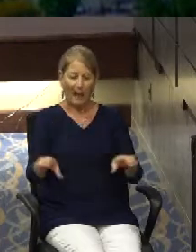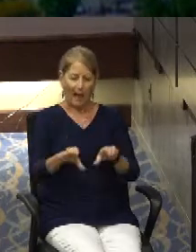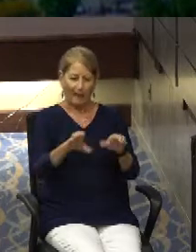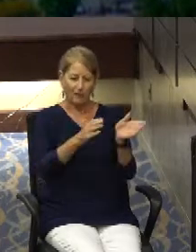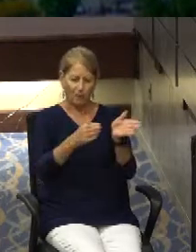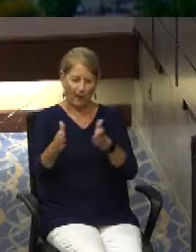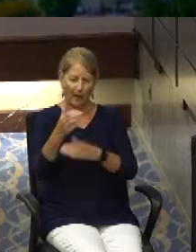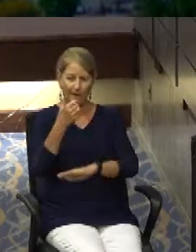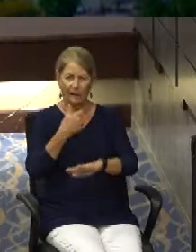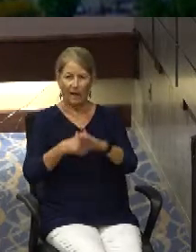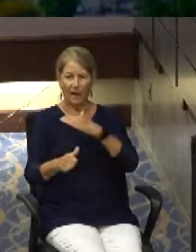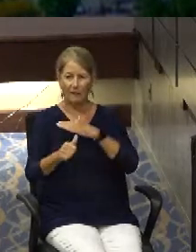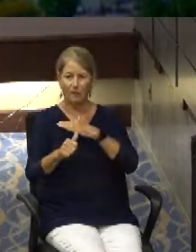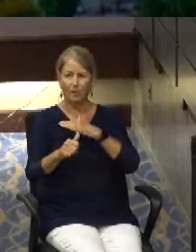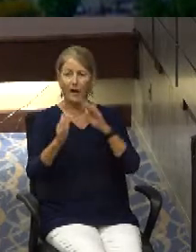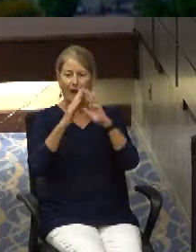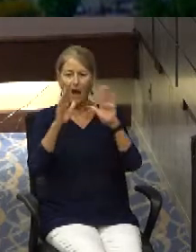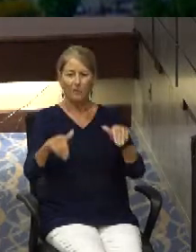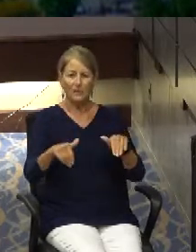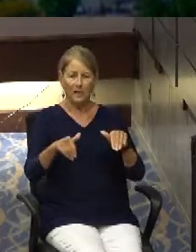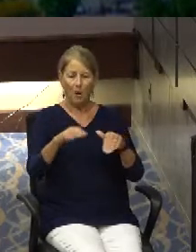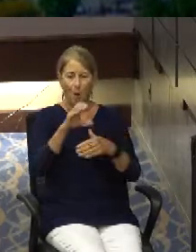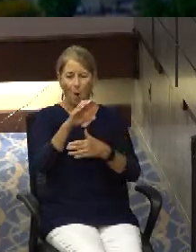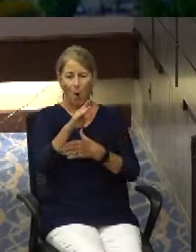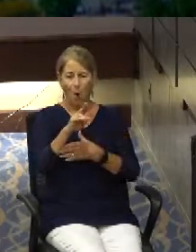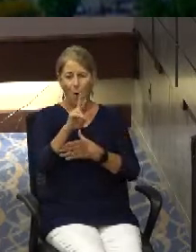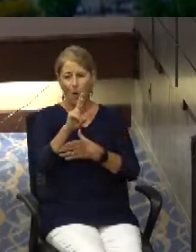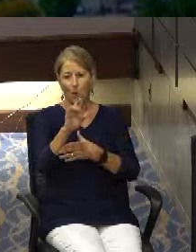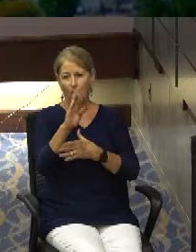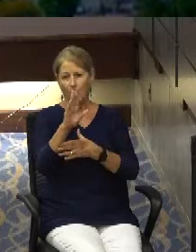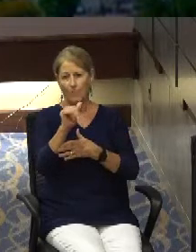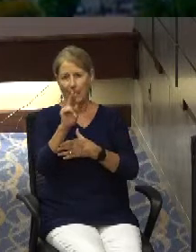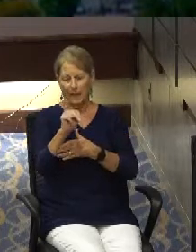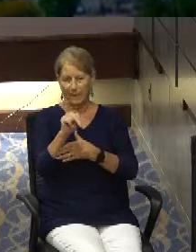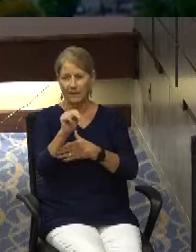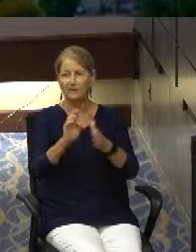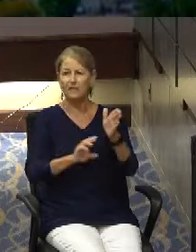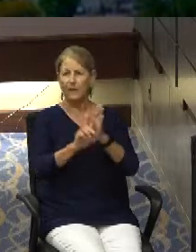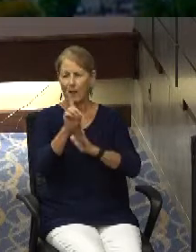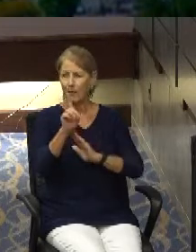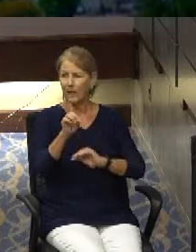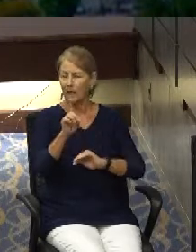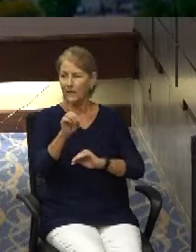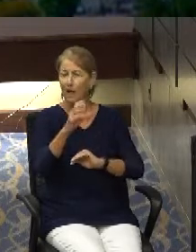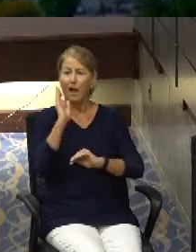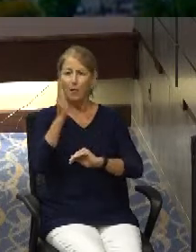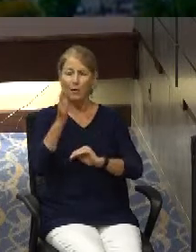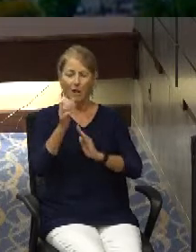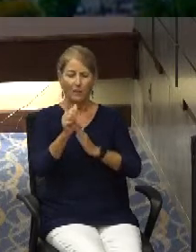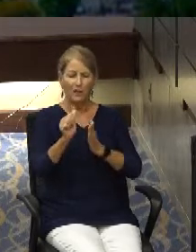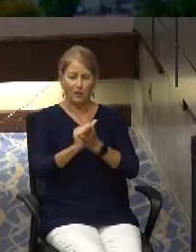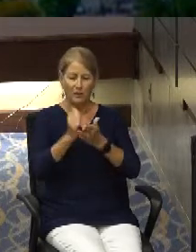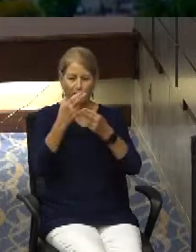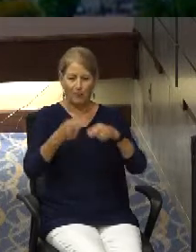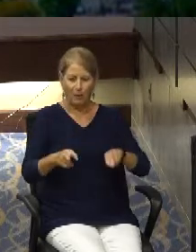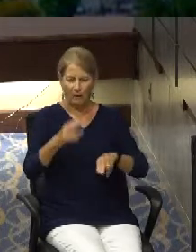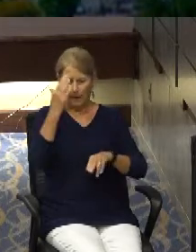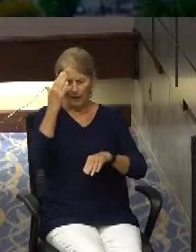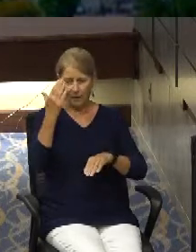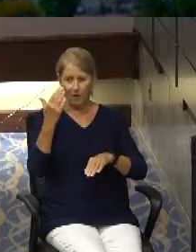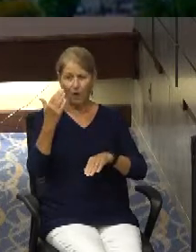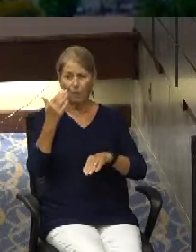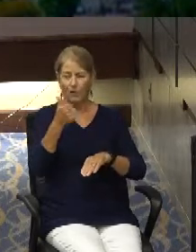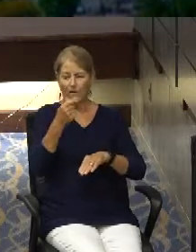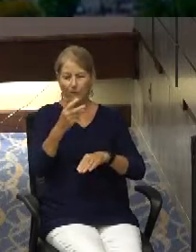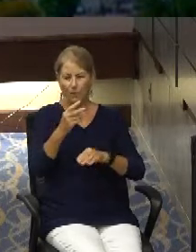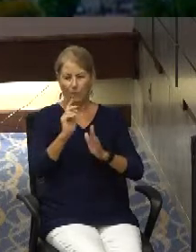of Housing and Urban Development. Highlights from the agenda. I'm going to be brief here because I know we're running a couple minutes